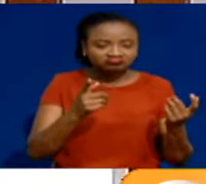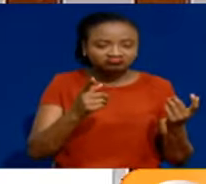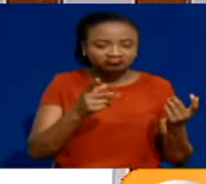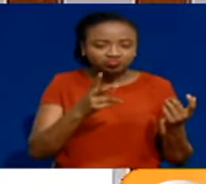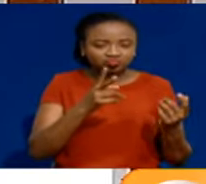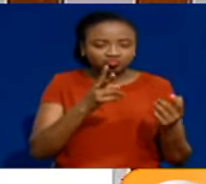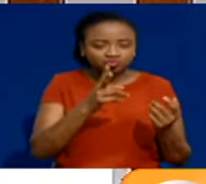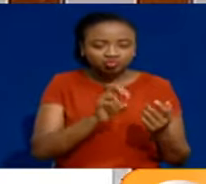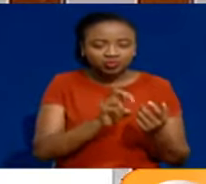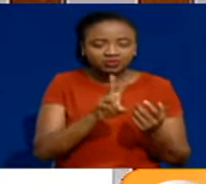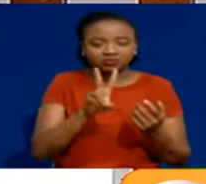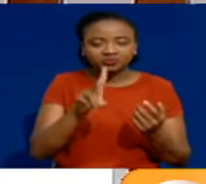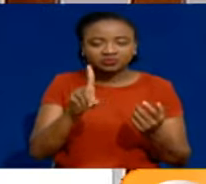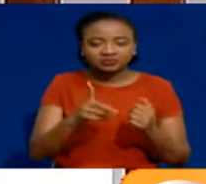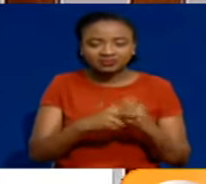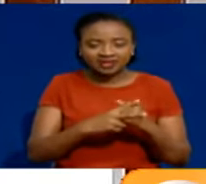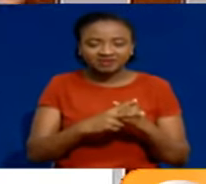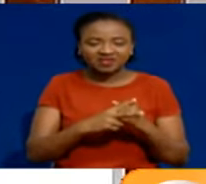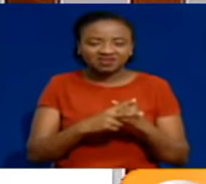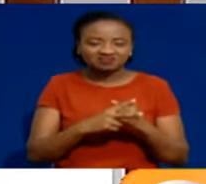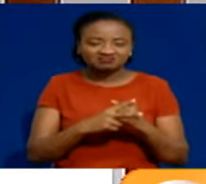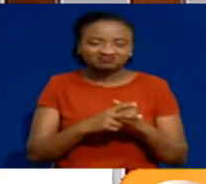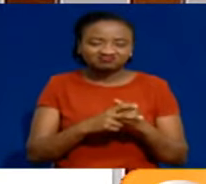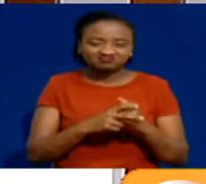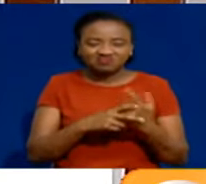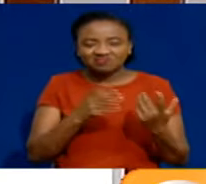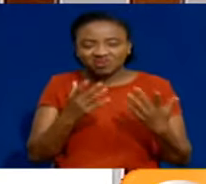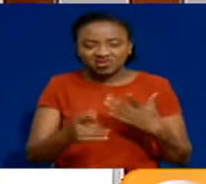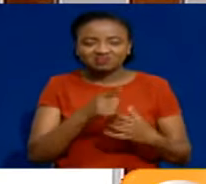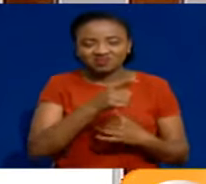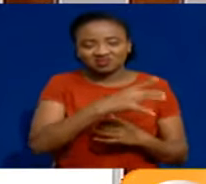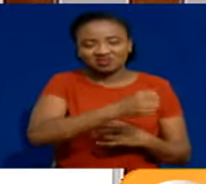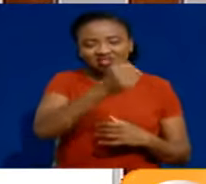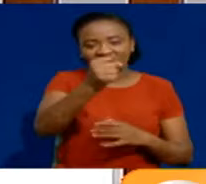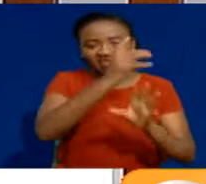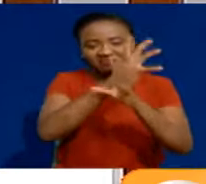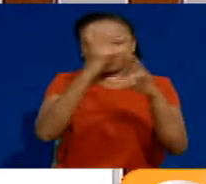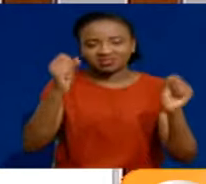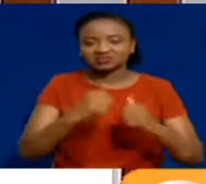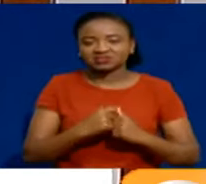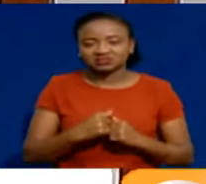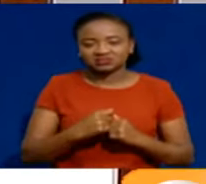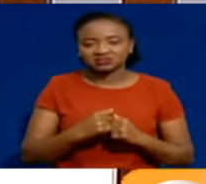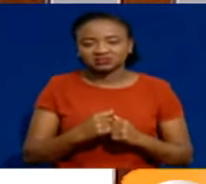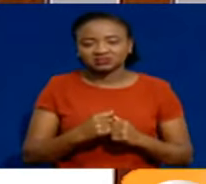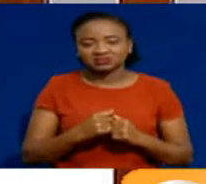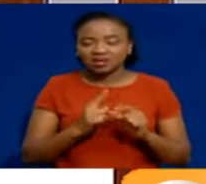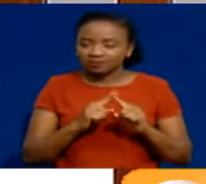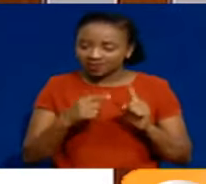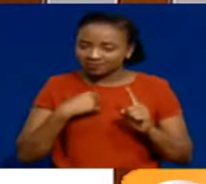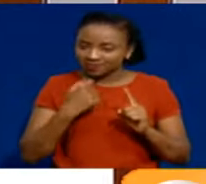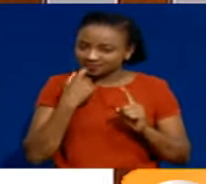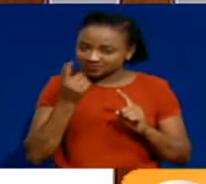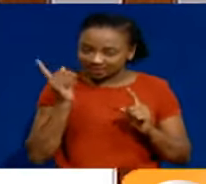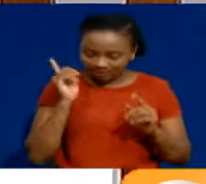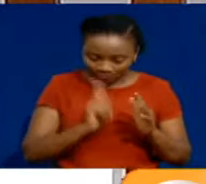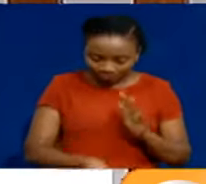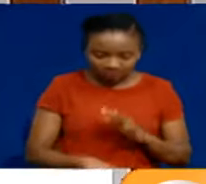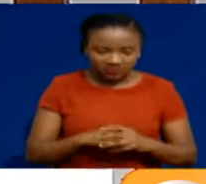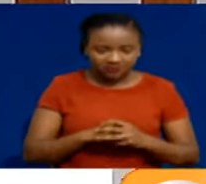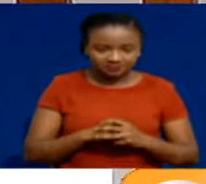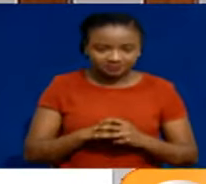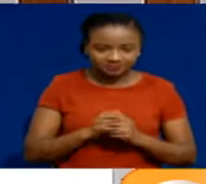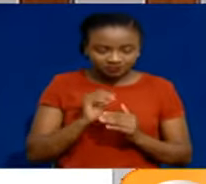after 2027, it will be 2032 or something like that. He will be a president. He can't be. But what I've said, and I've said it repeatedly